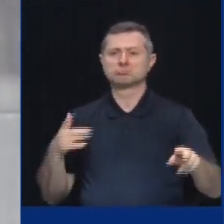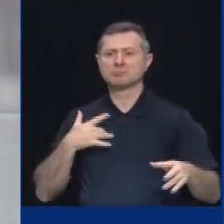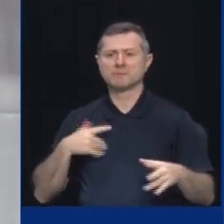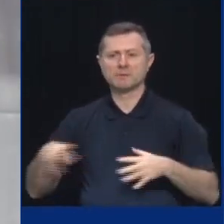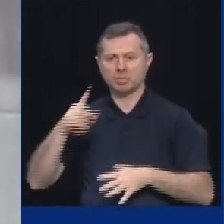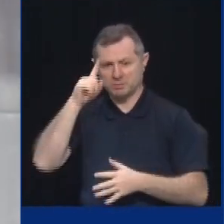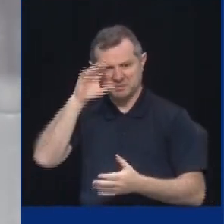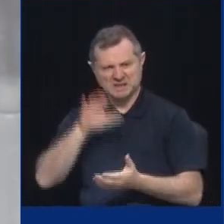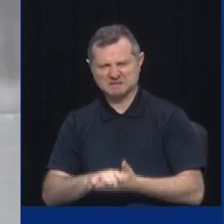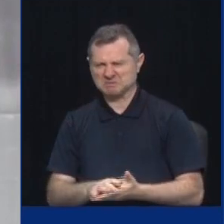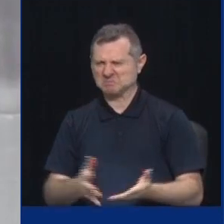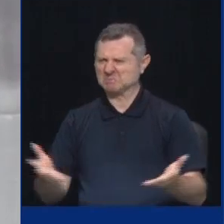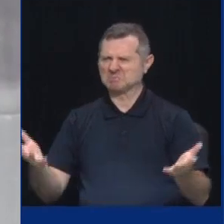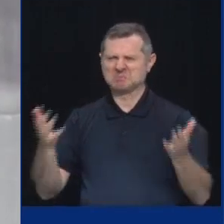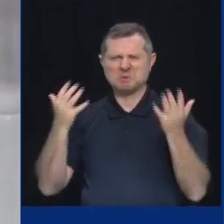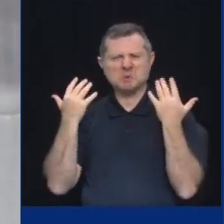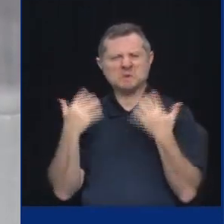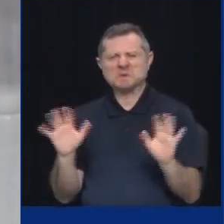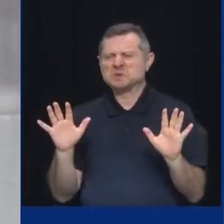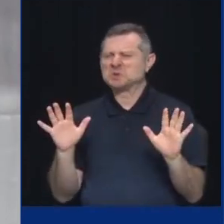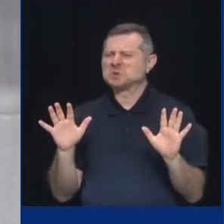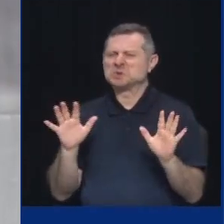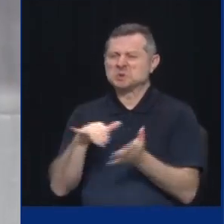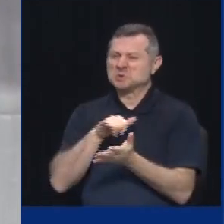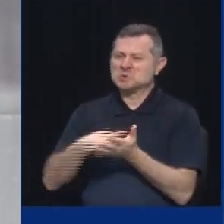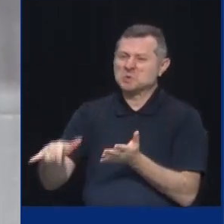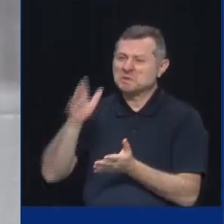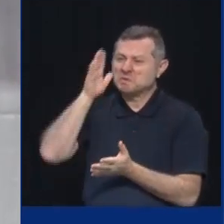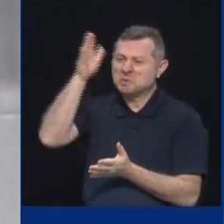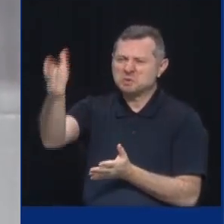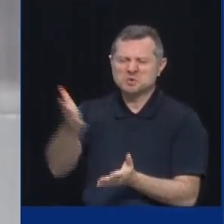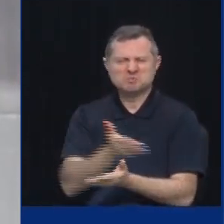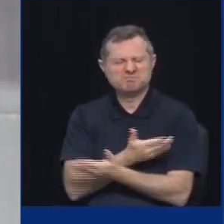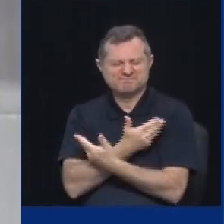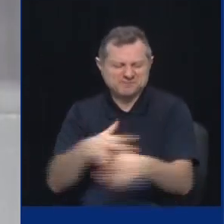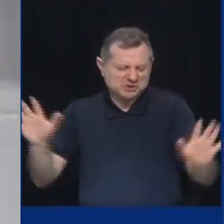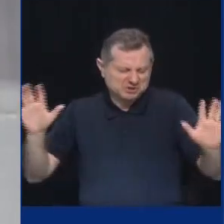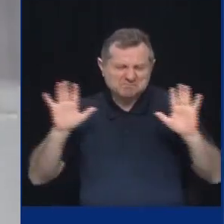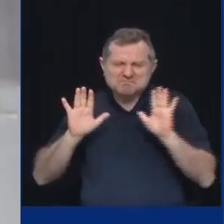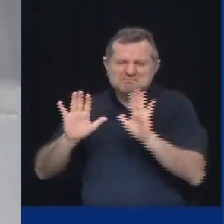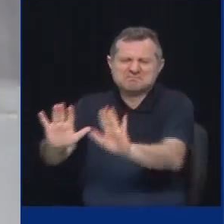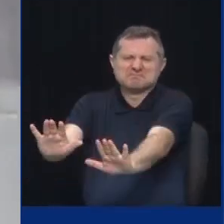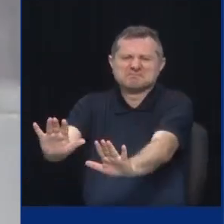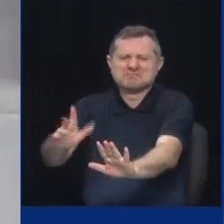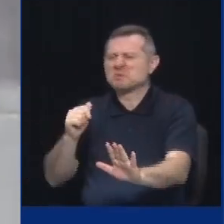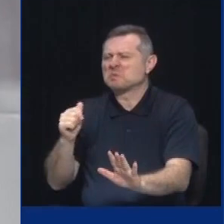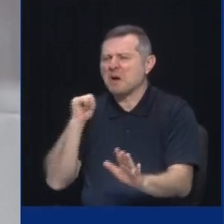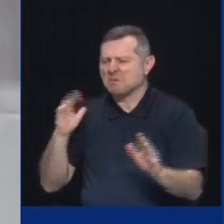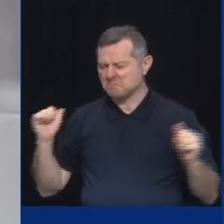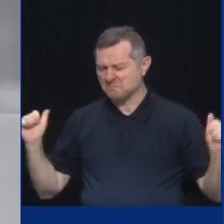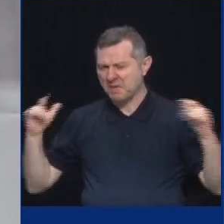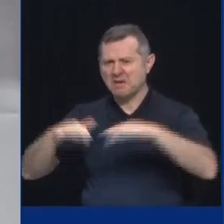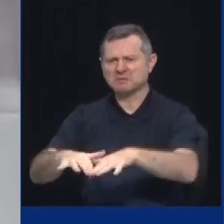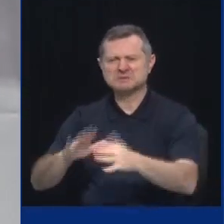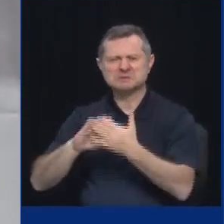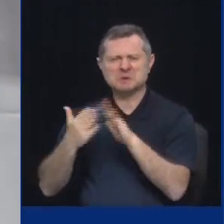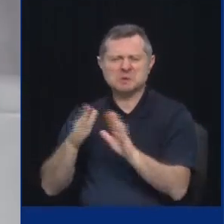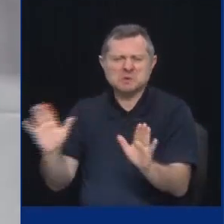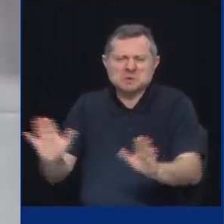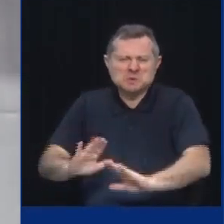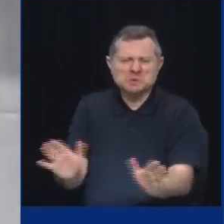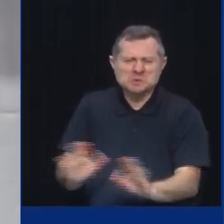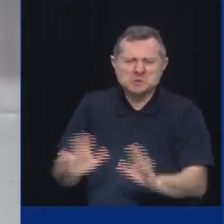damning for the future of New York. And it was damning for the future of downtown. Nobody wanted to go downtown